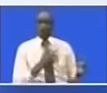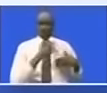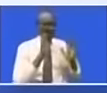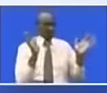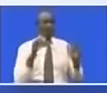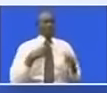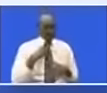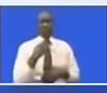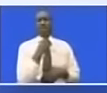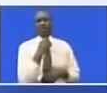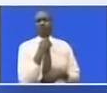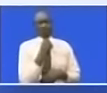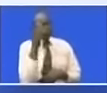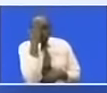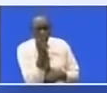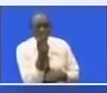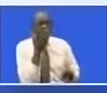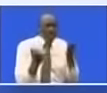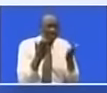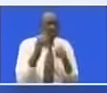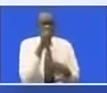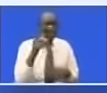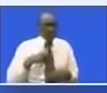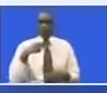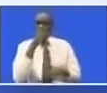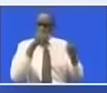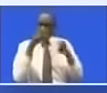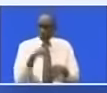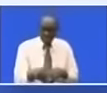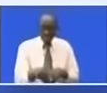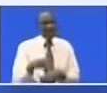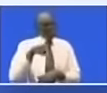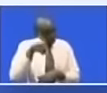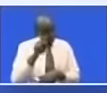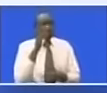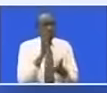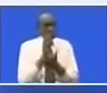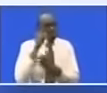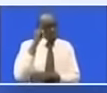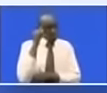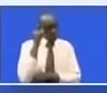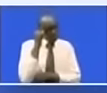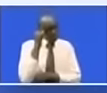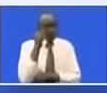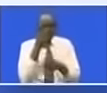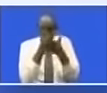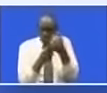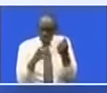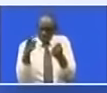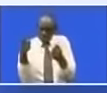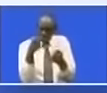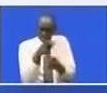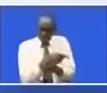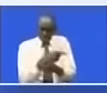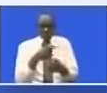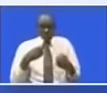I'm curious as to whether Tanzanians who voted today thought that both candidates